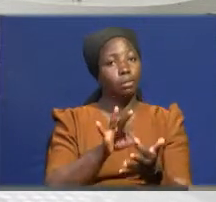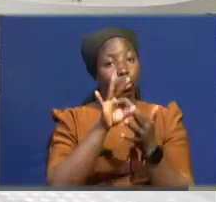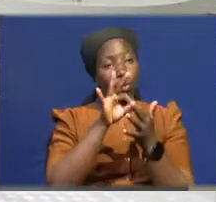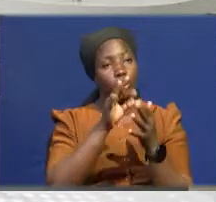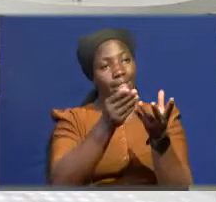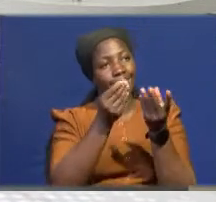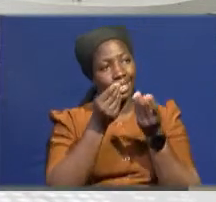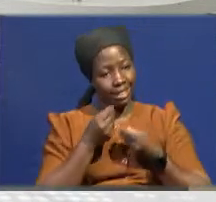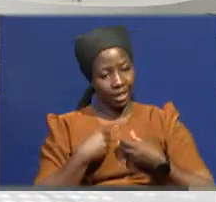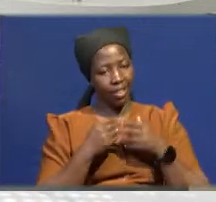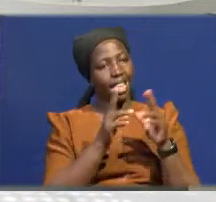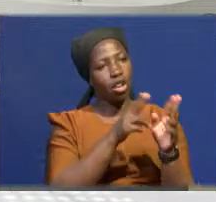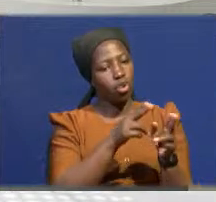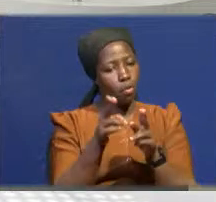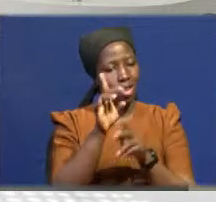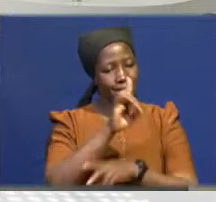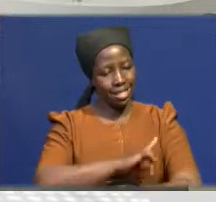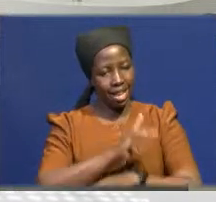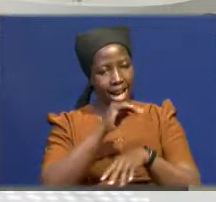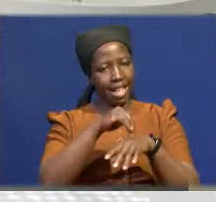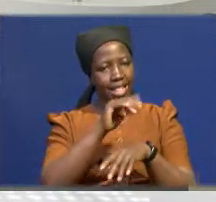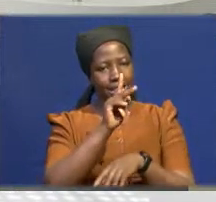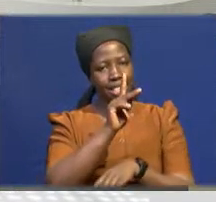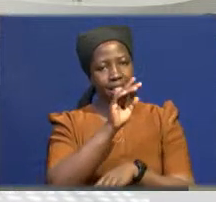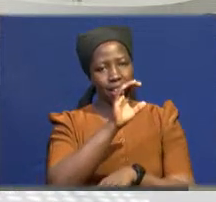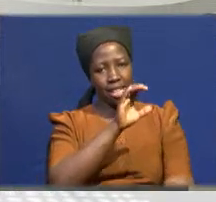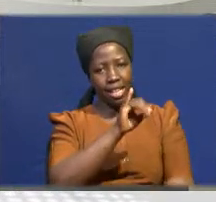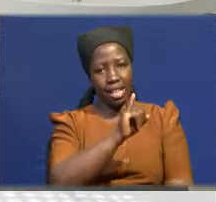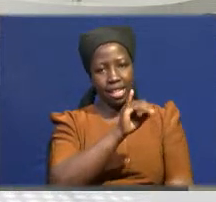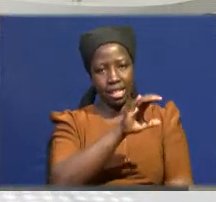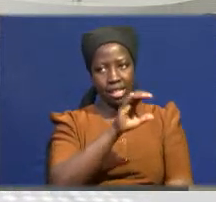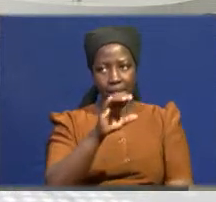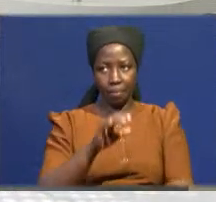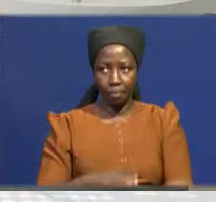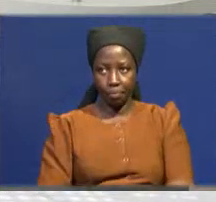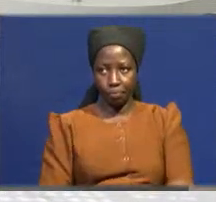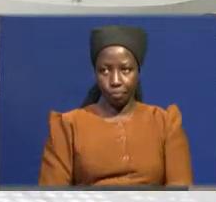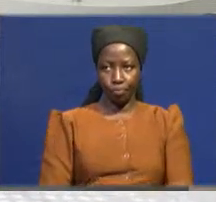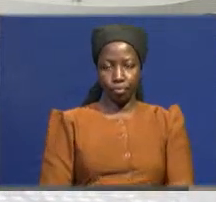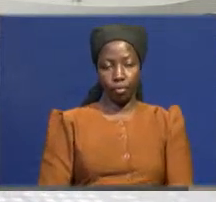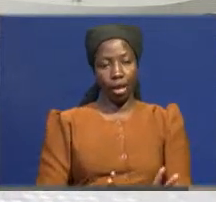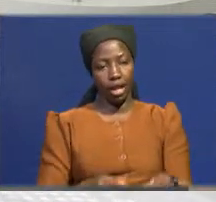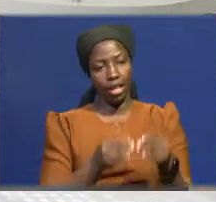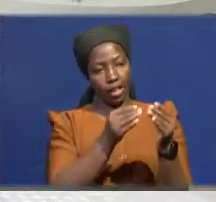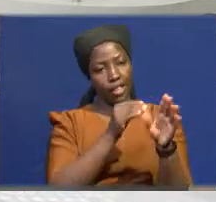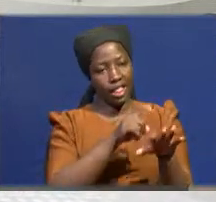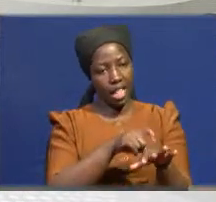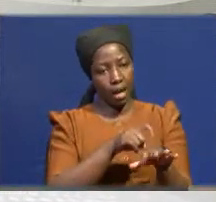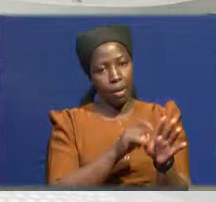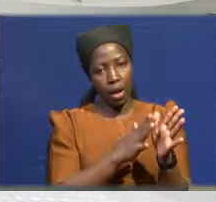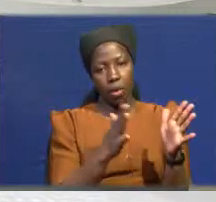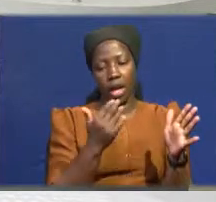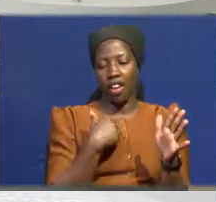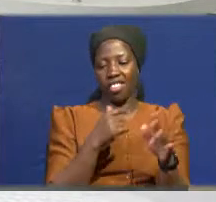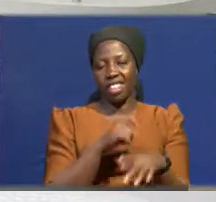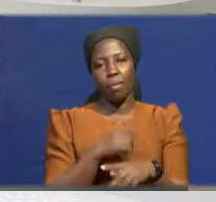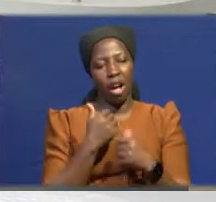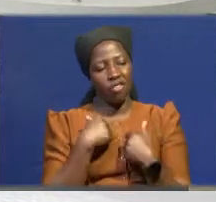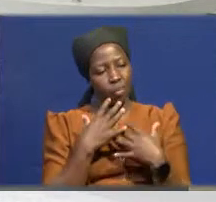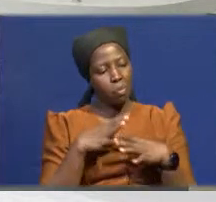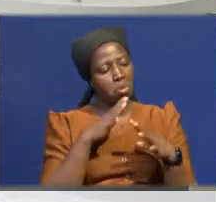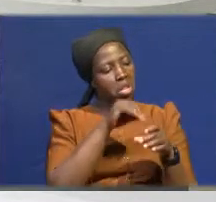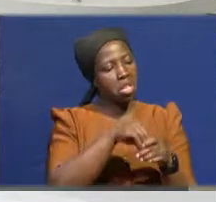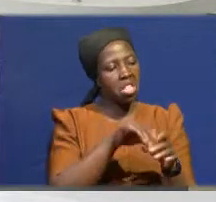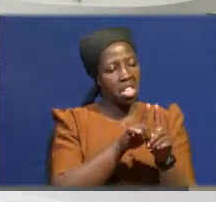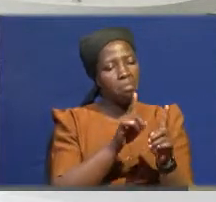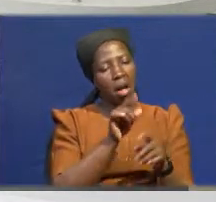give us a normal day at KICC, Abbas. Okay. Given the timings that are there, when you'd allow people in and when you'd not allow them in.